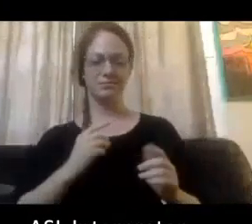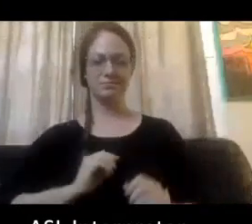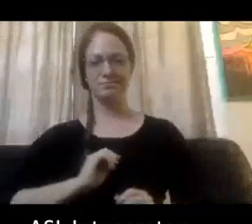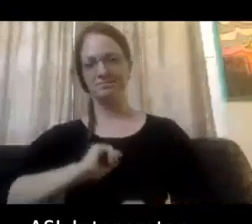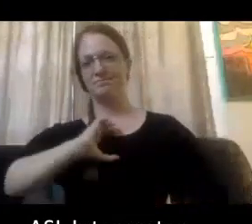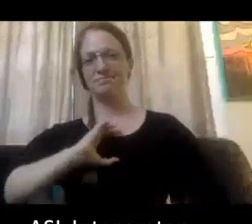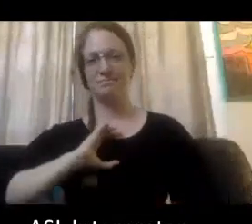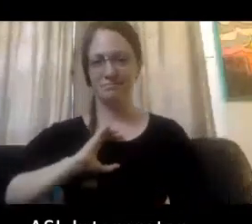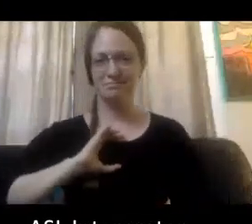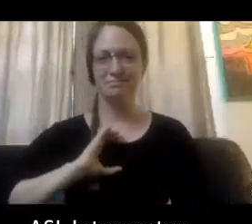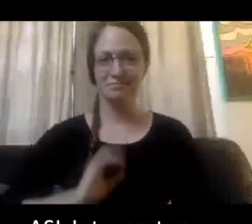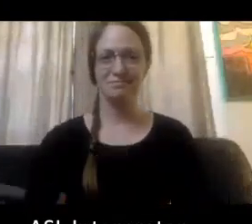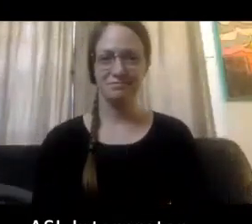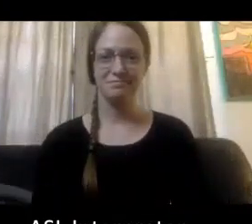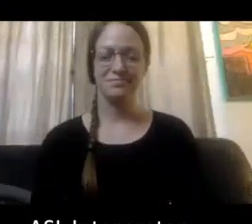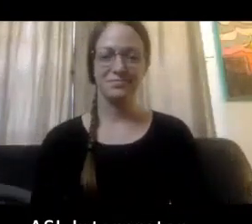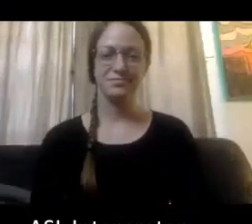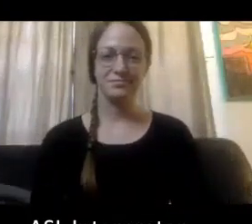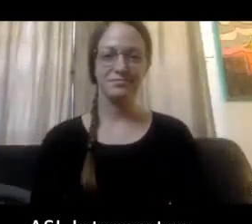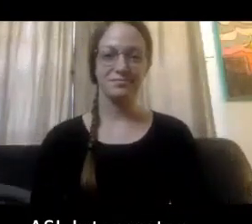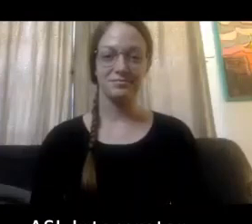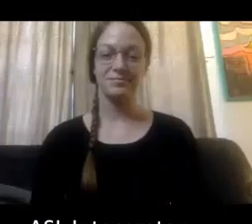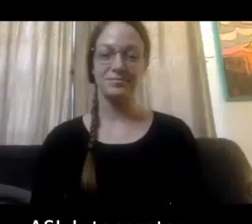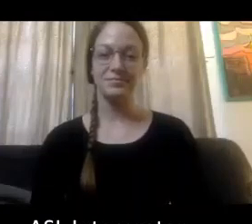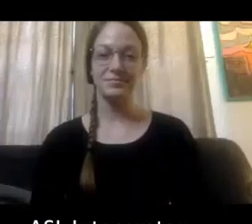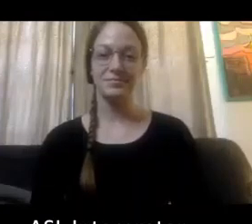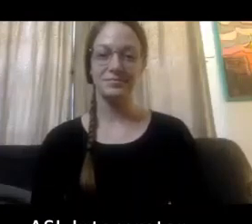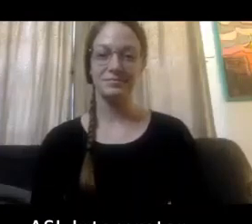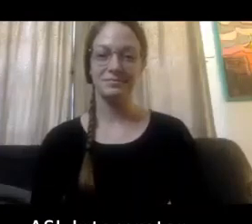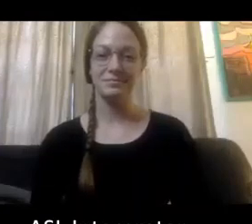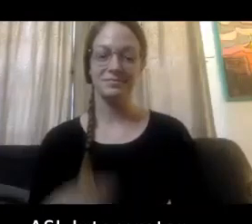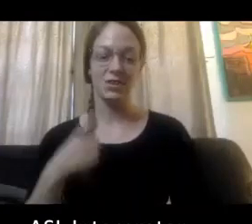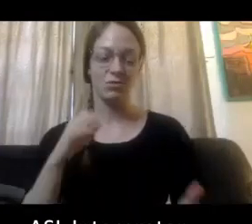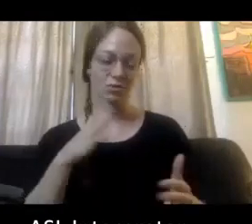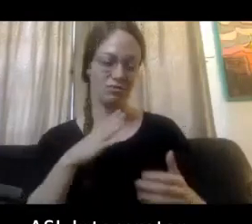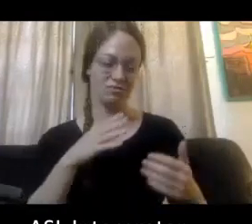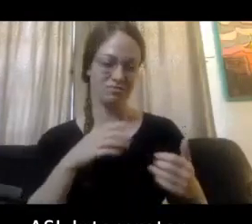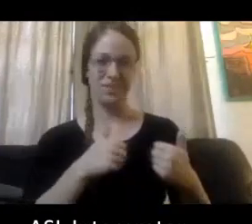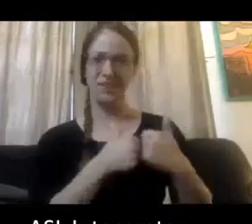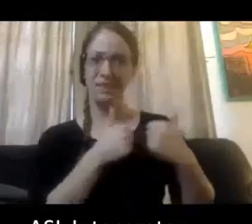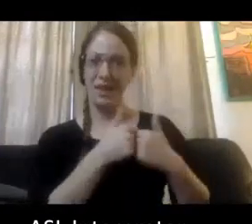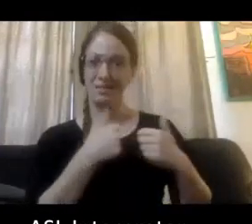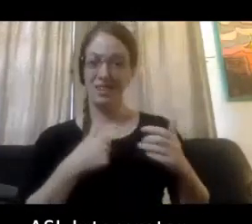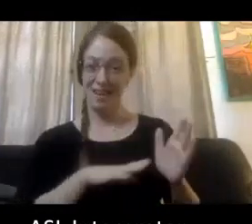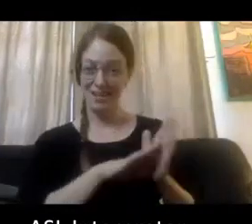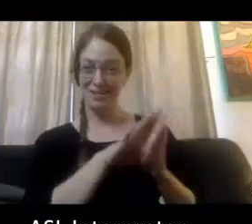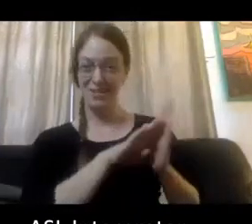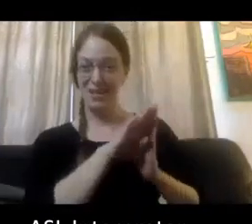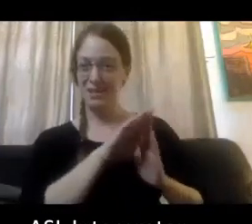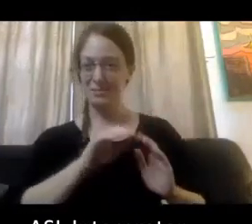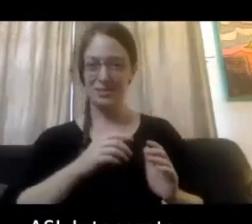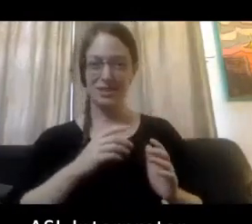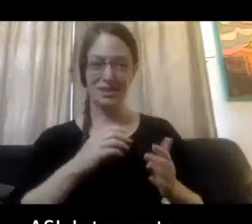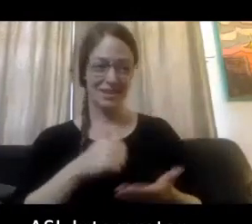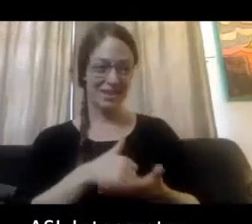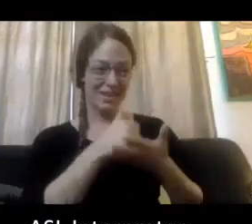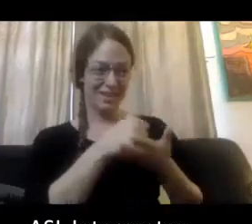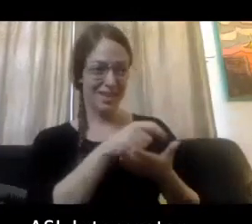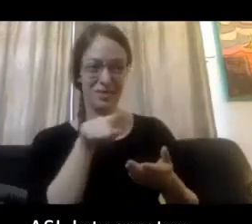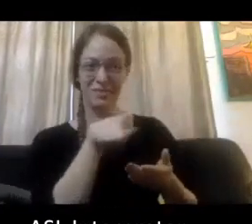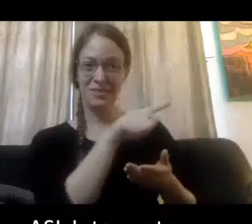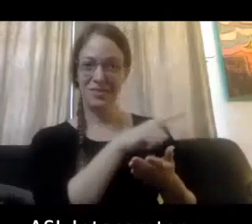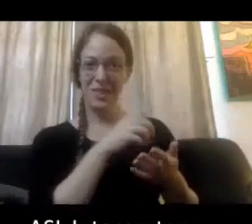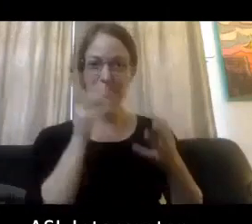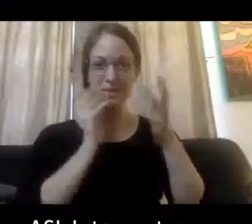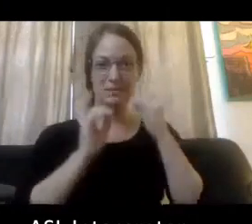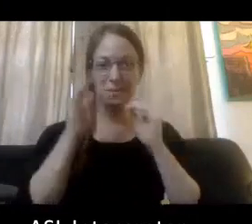me in developing the game in that way, that it's I'm not coming from a